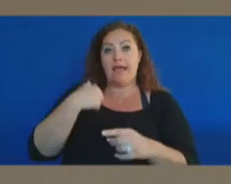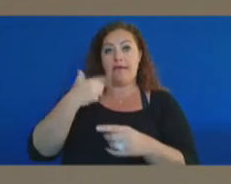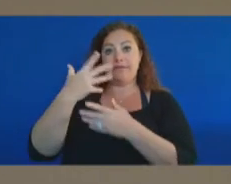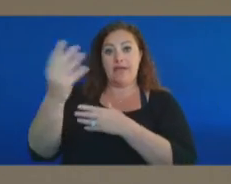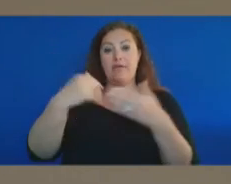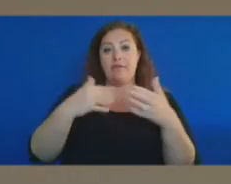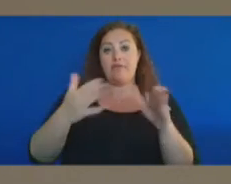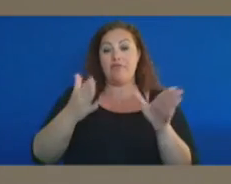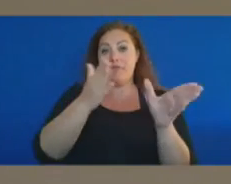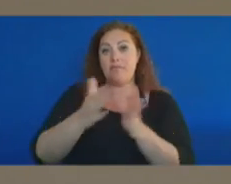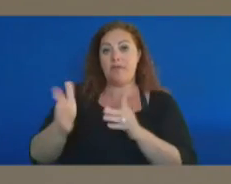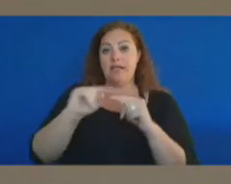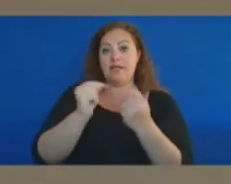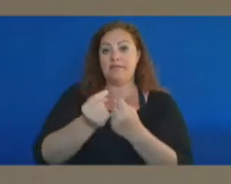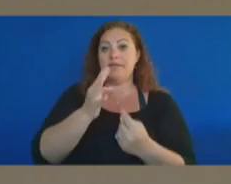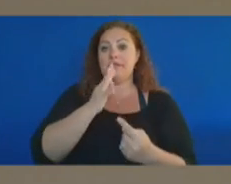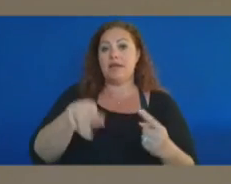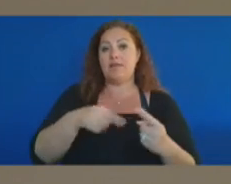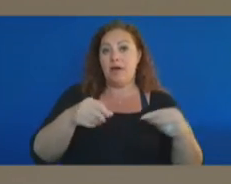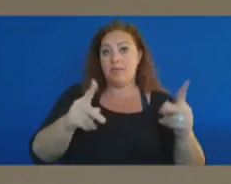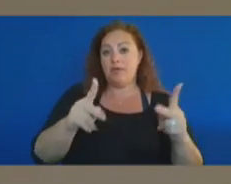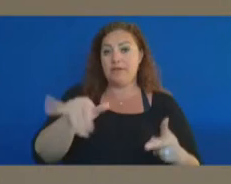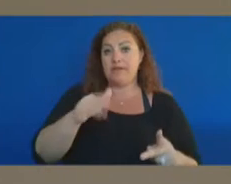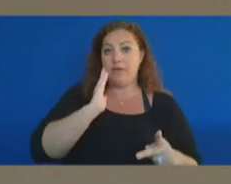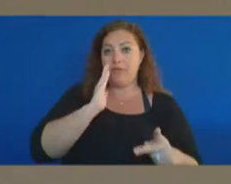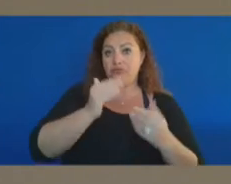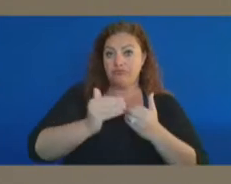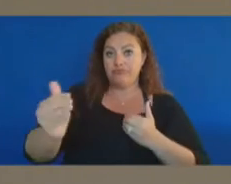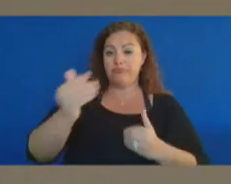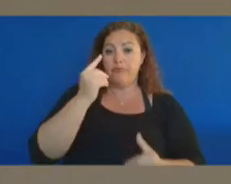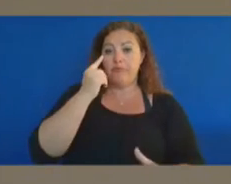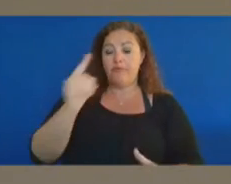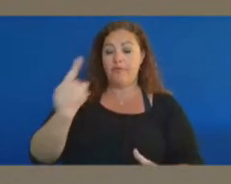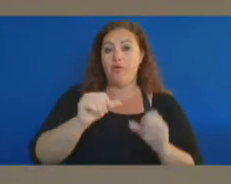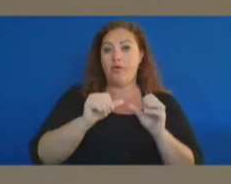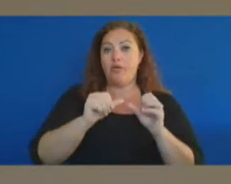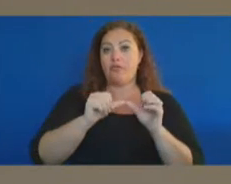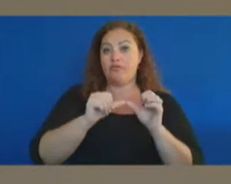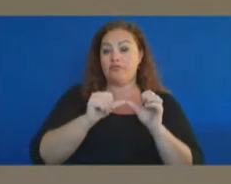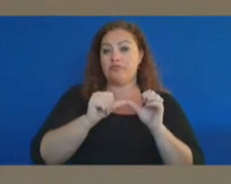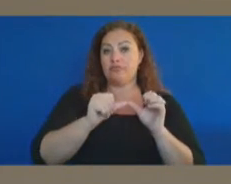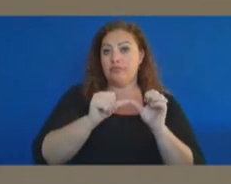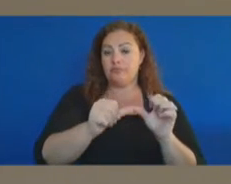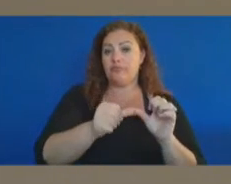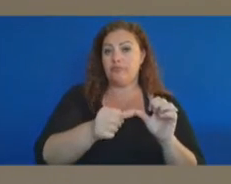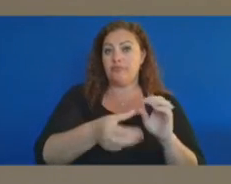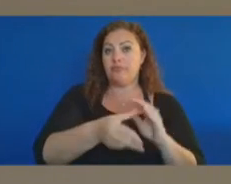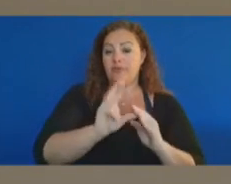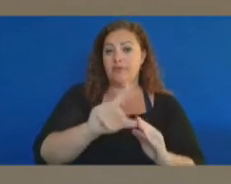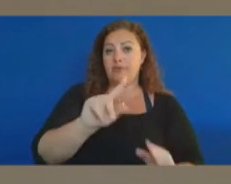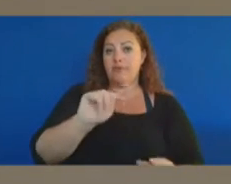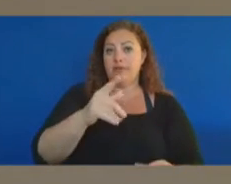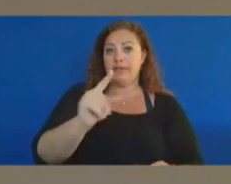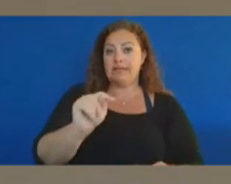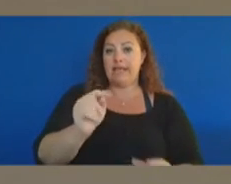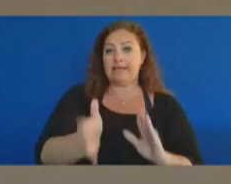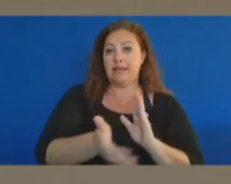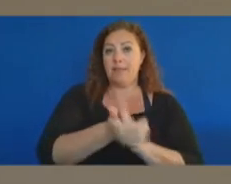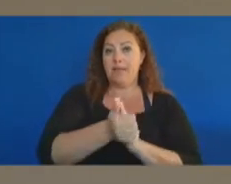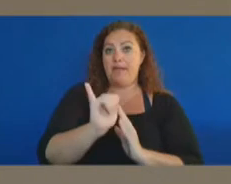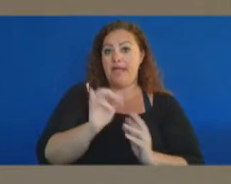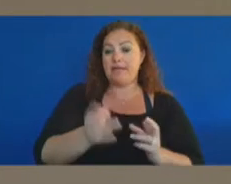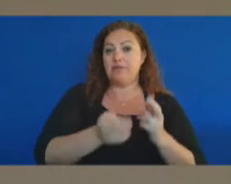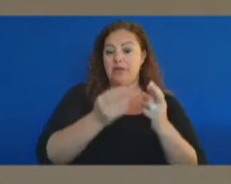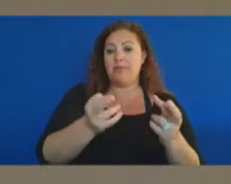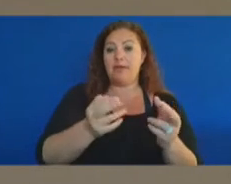talked about the opportunities that will go forward for continued review of the text amendments as recommended okay with